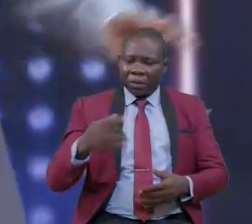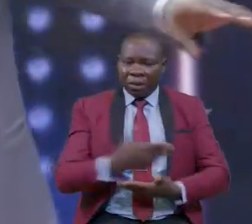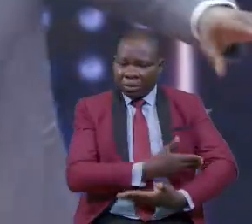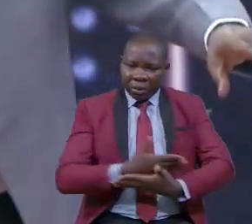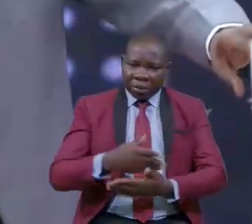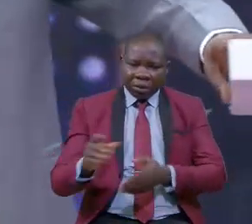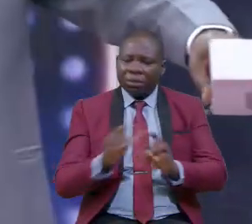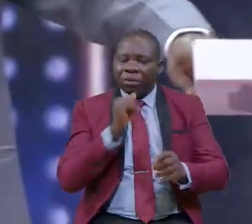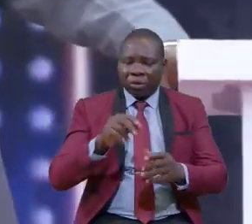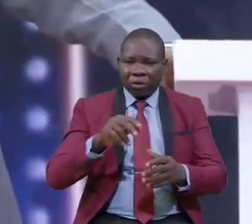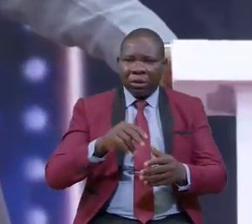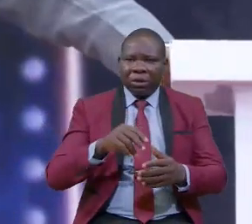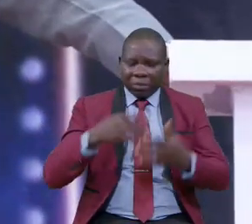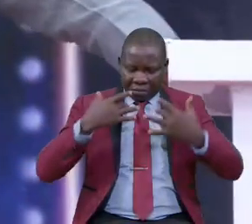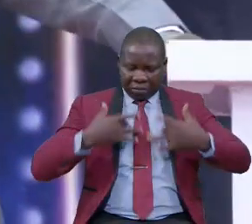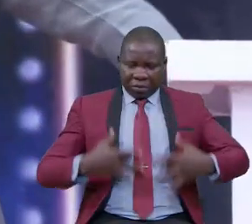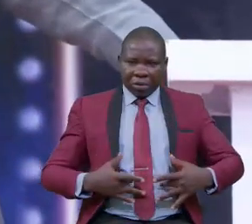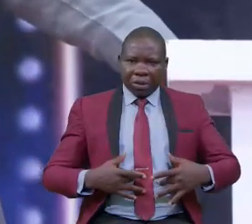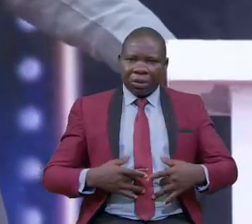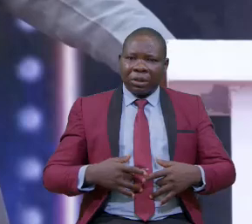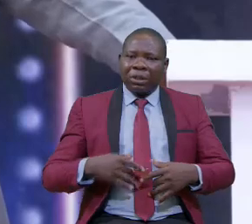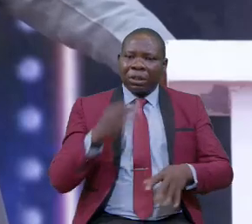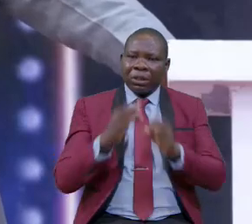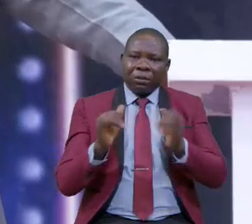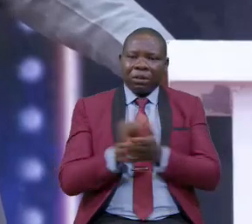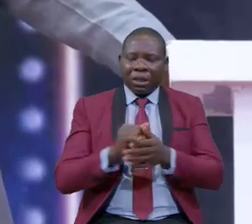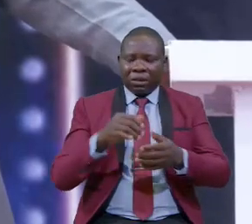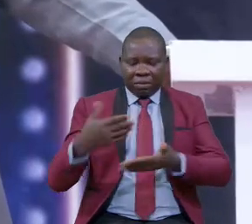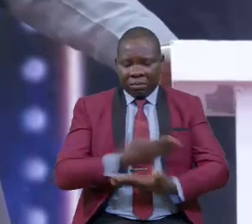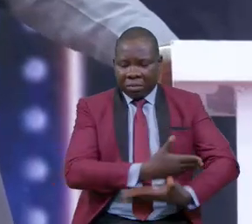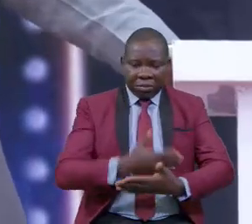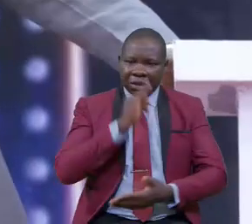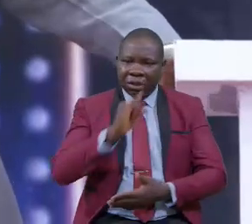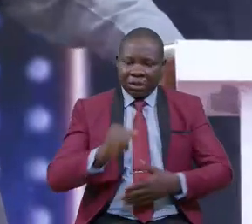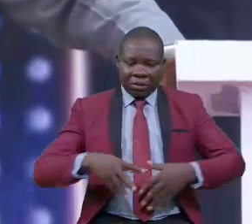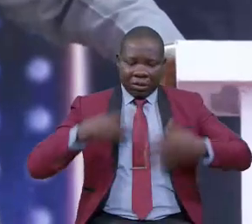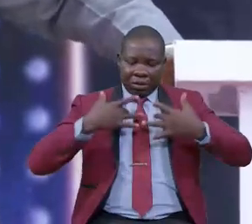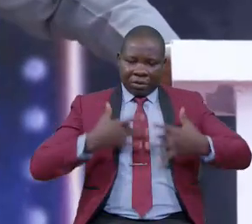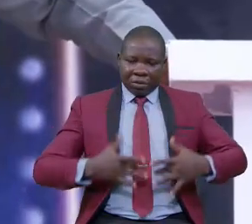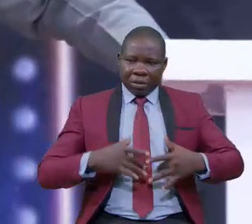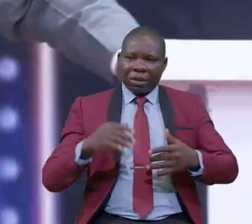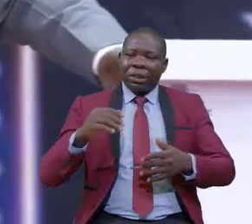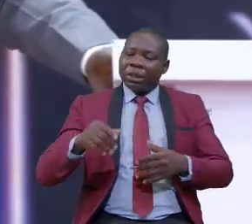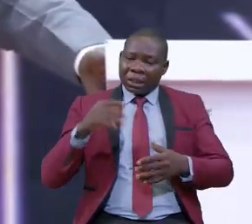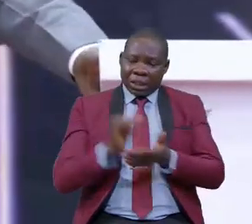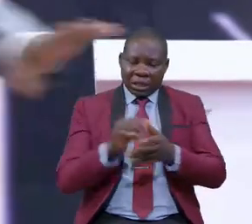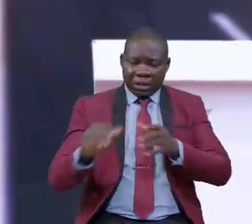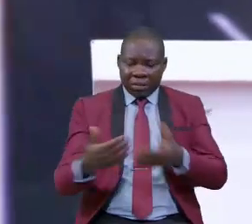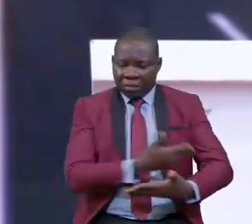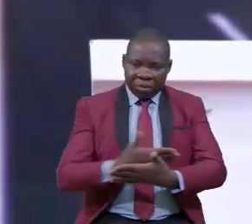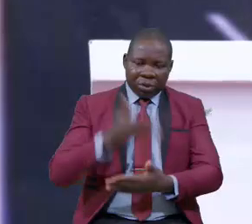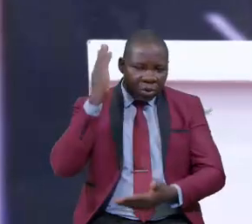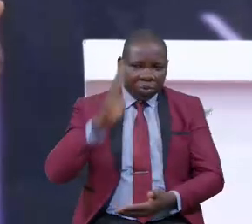give up. If the baby gives up, that baby will never walk. But you, in